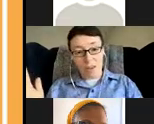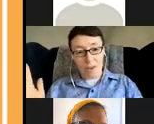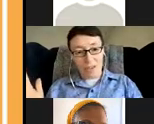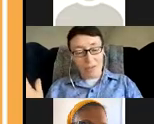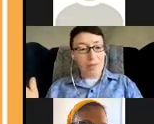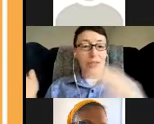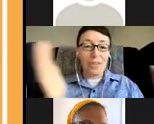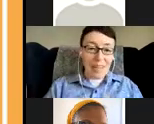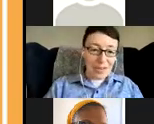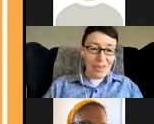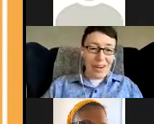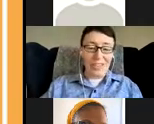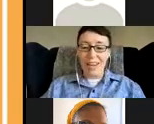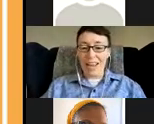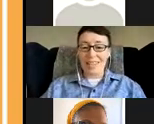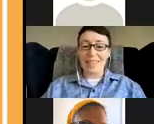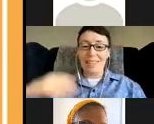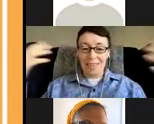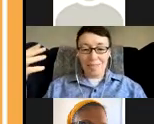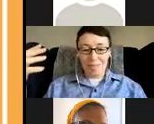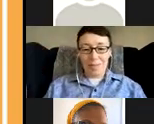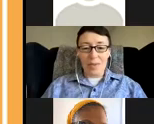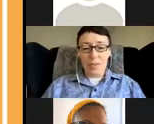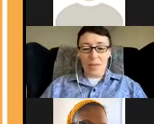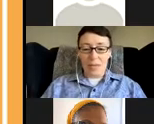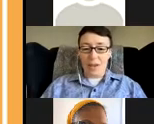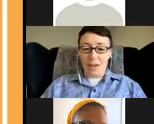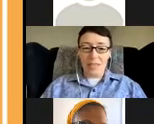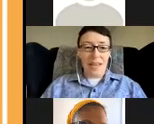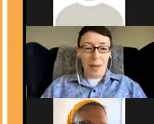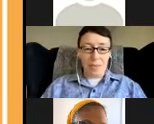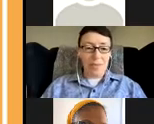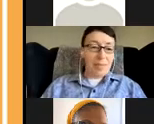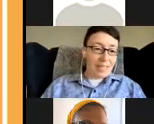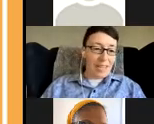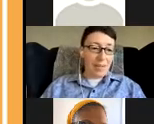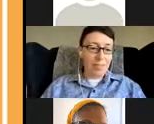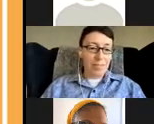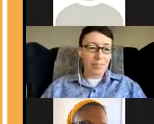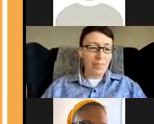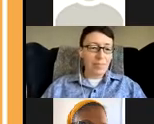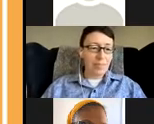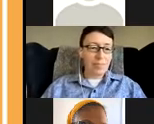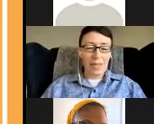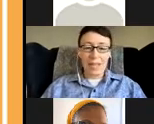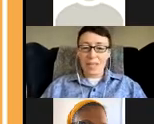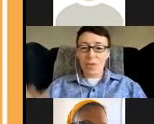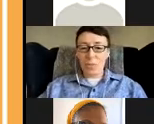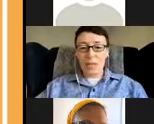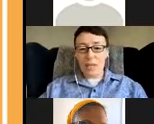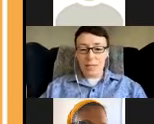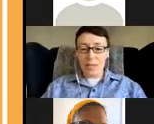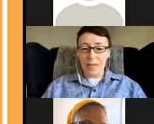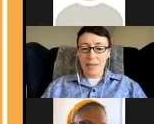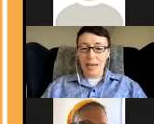go that direction. We took the other direction and we got CAPTA. Next slide. So